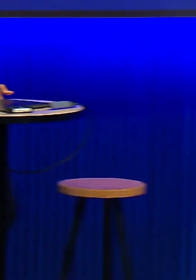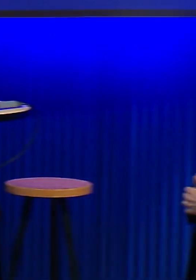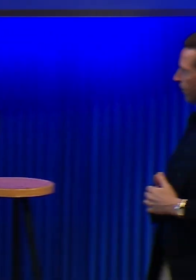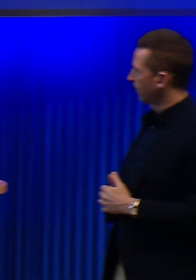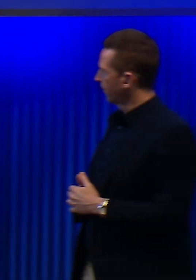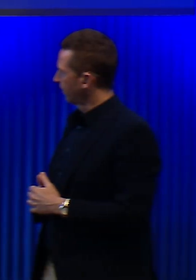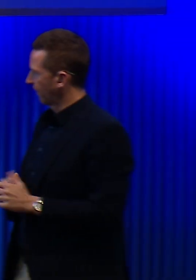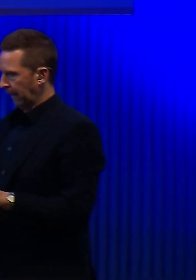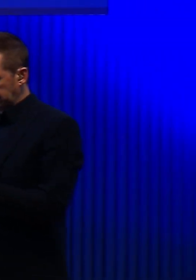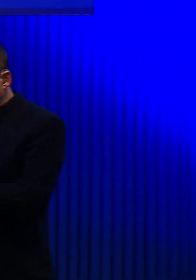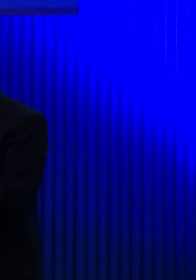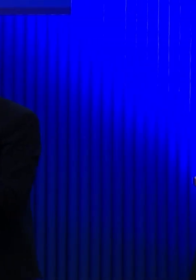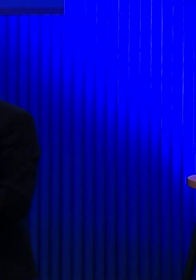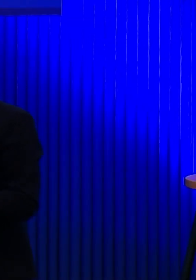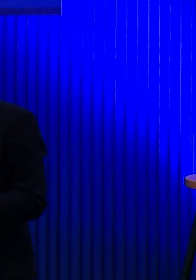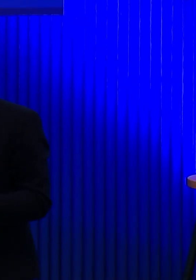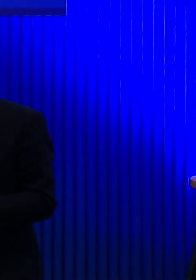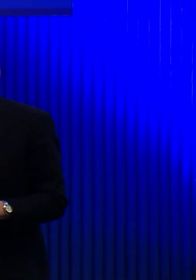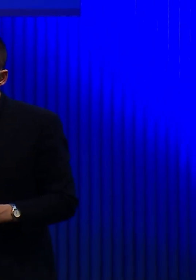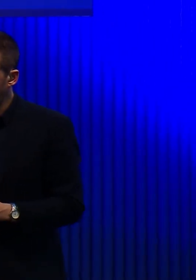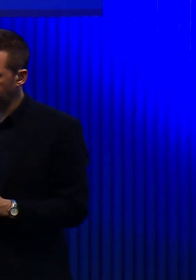to it.